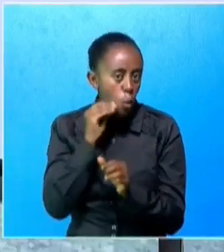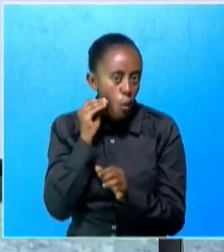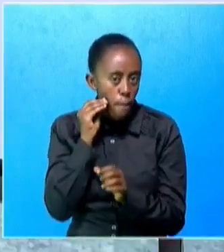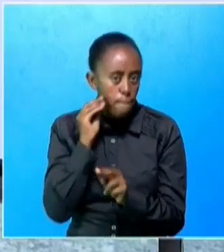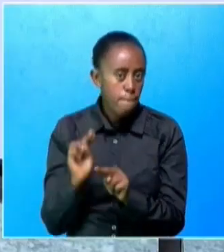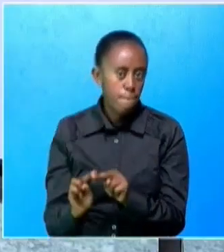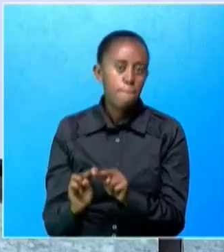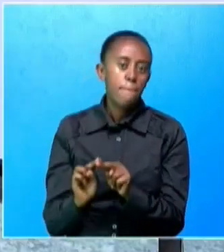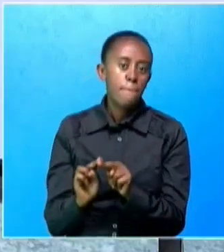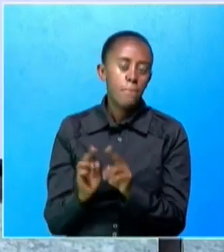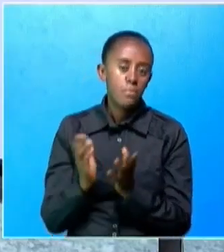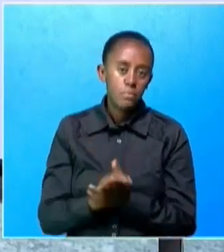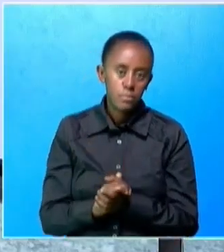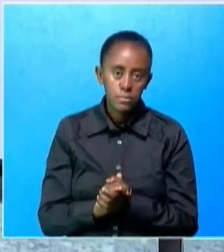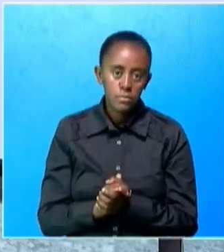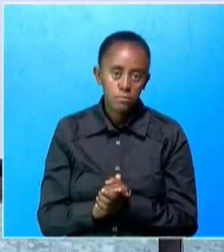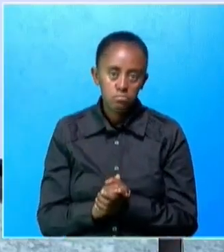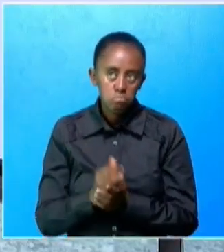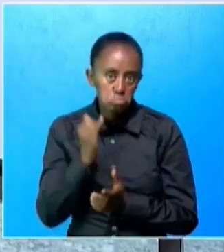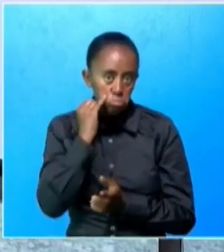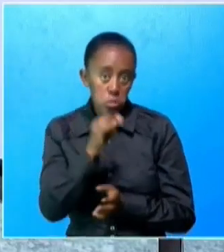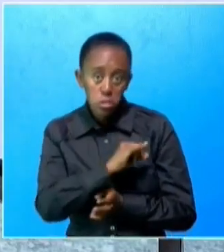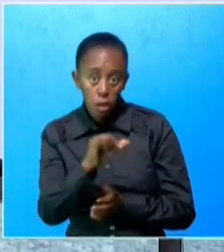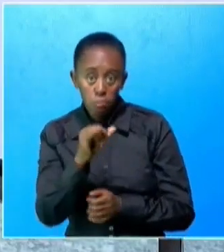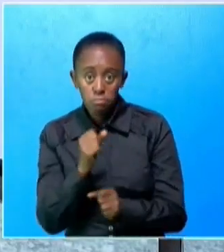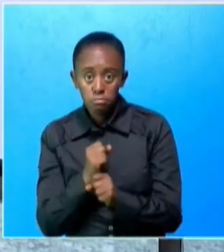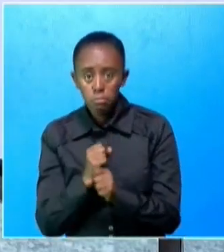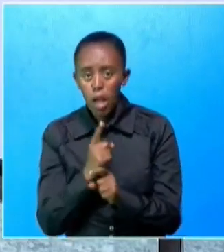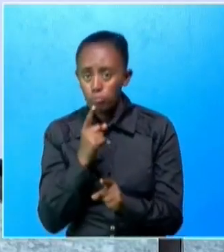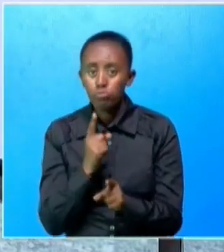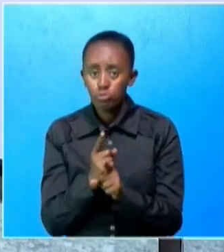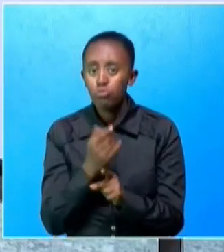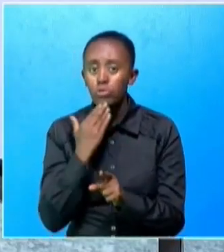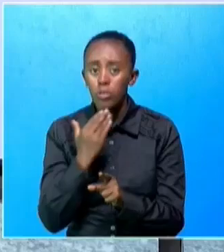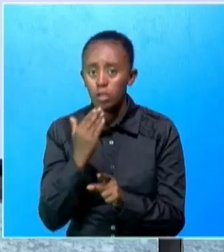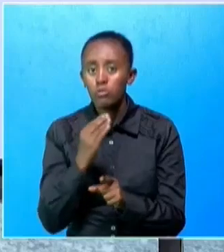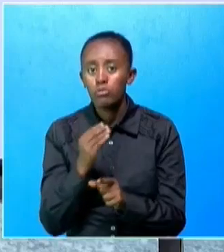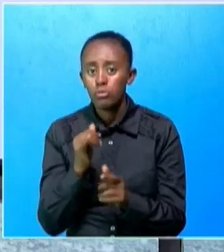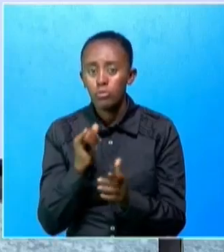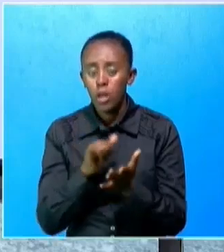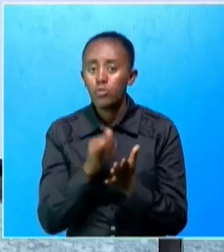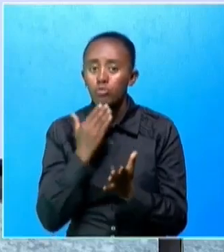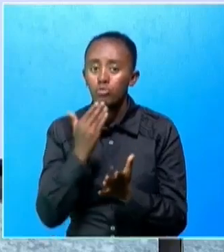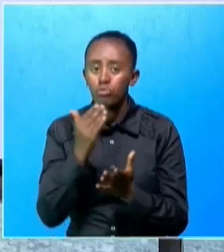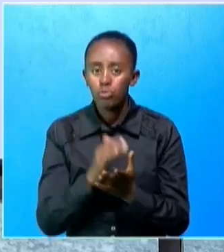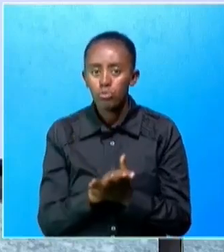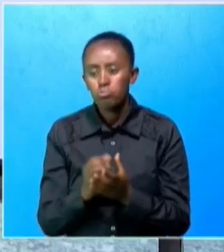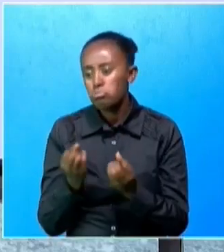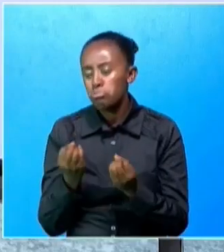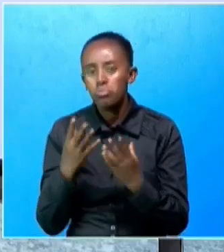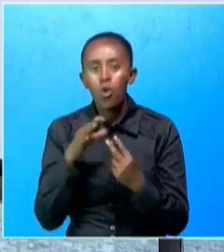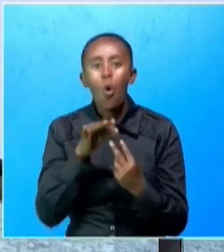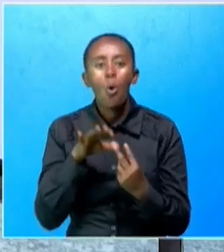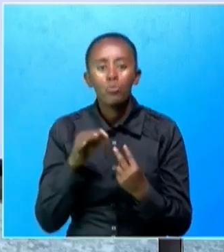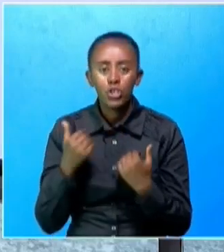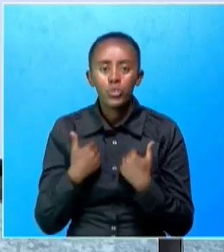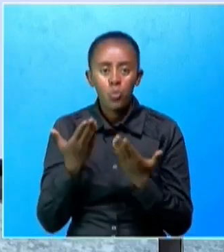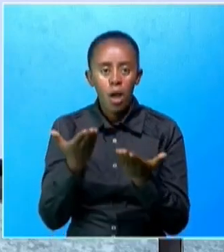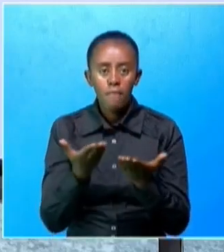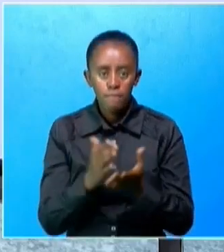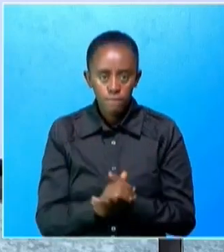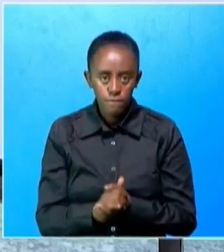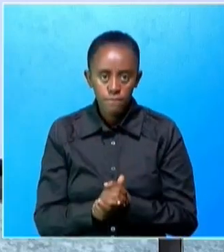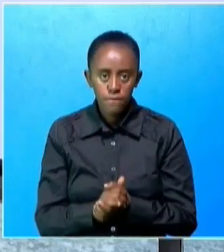here. If you are doing like this, I'm sure that that's good. There are a lot of options.